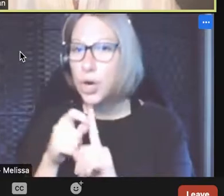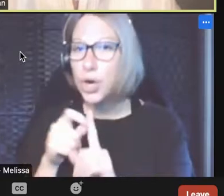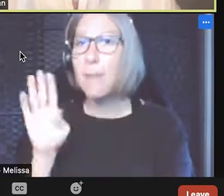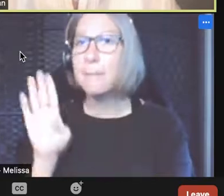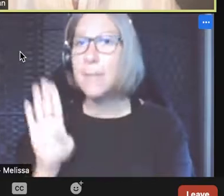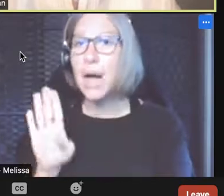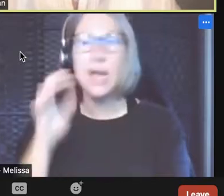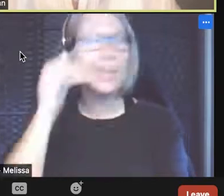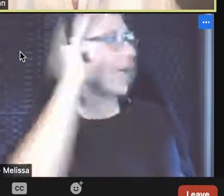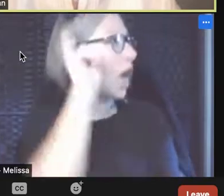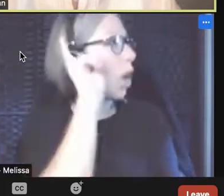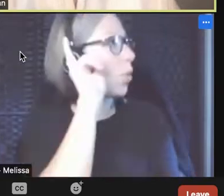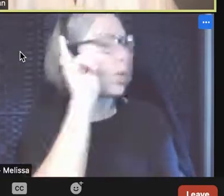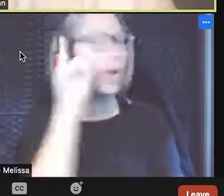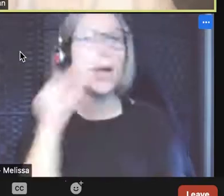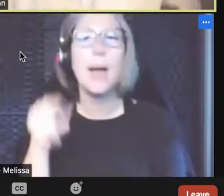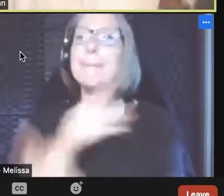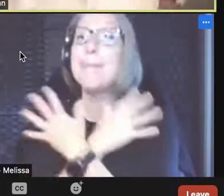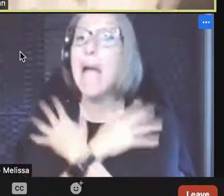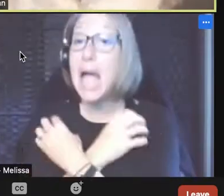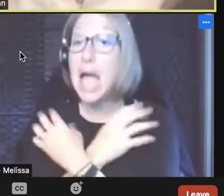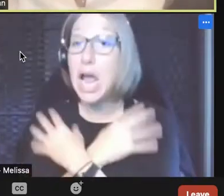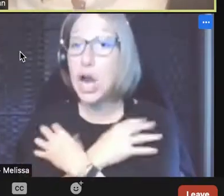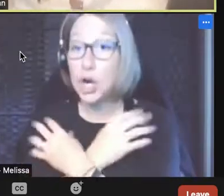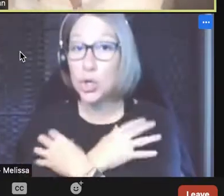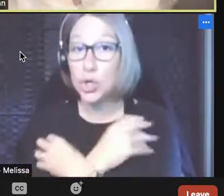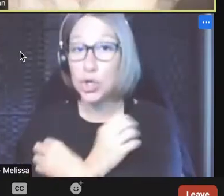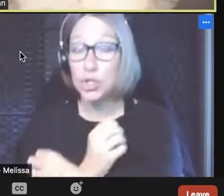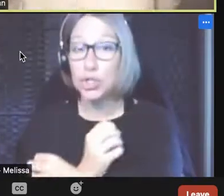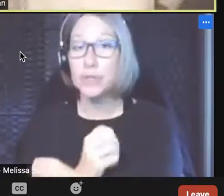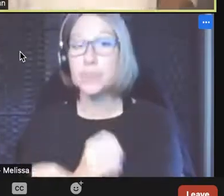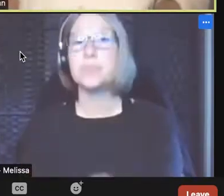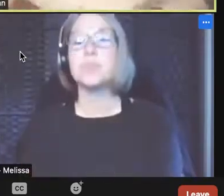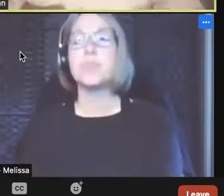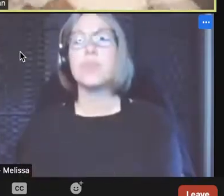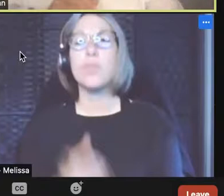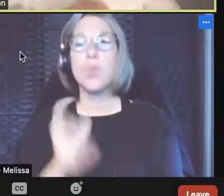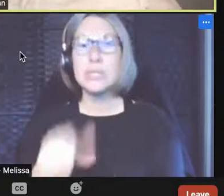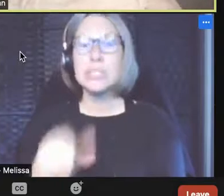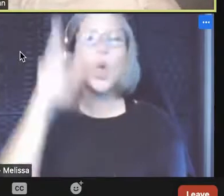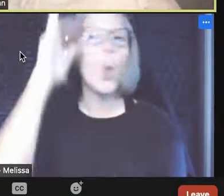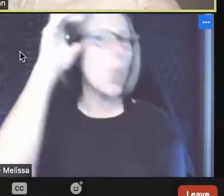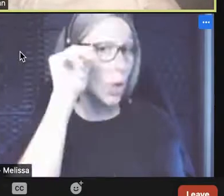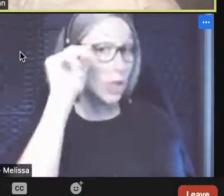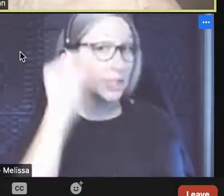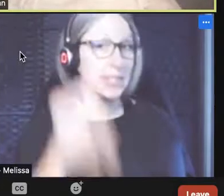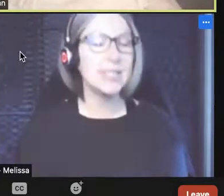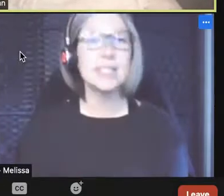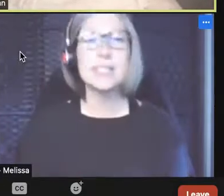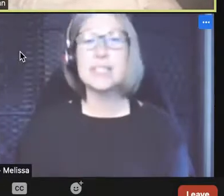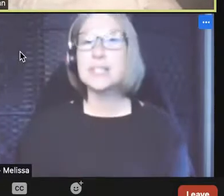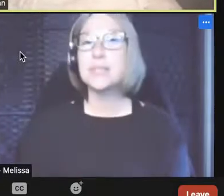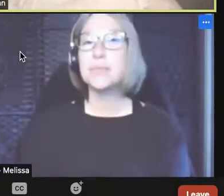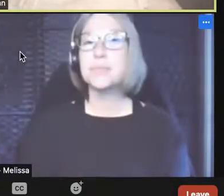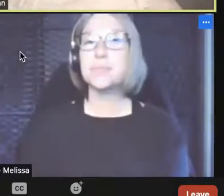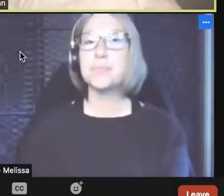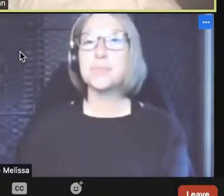Cow. It's a bear. Pig. Bear. What's this A one? horse. A horse.